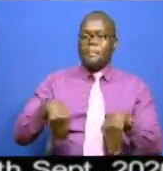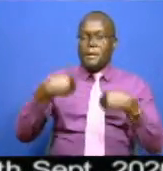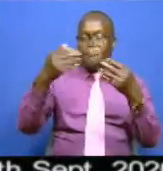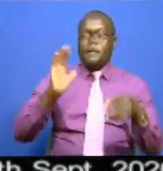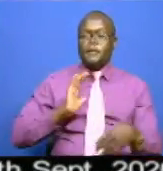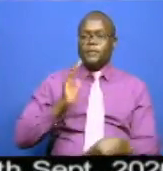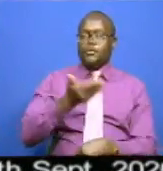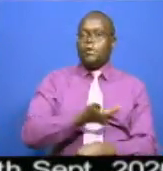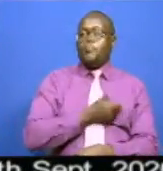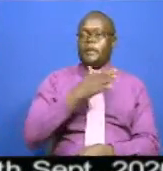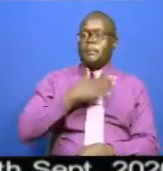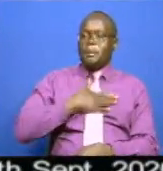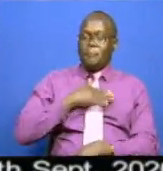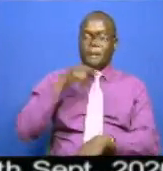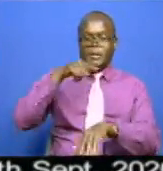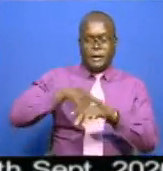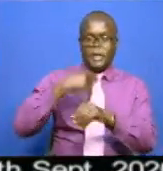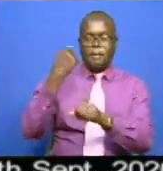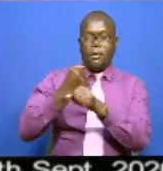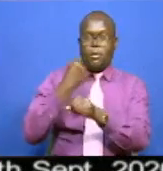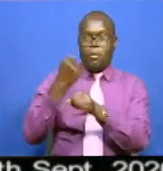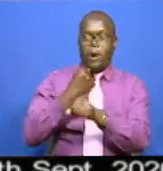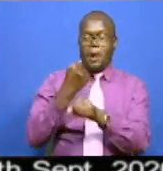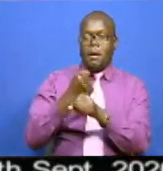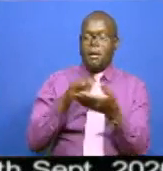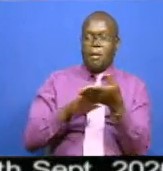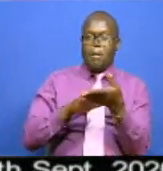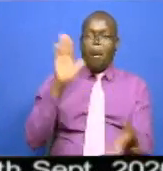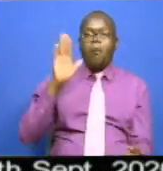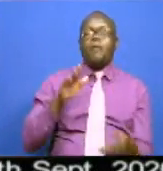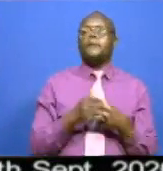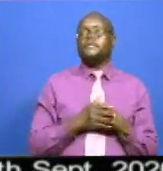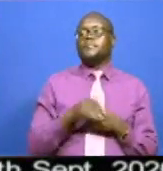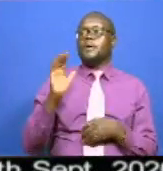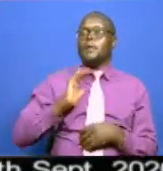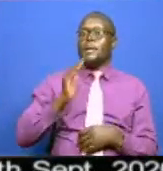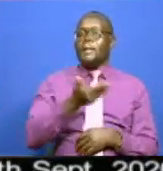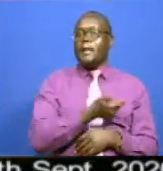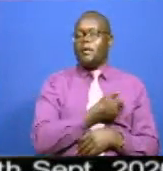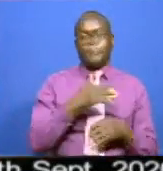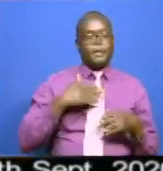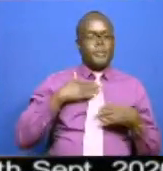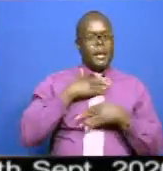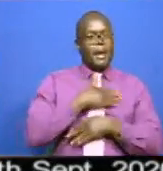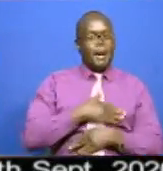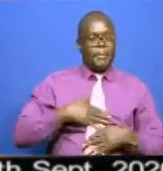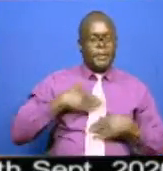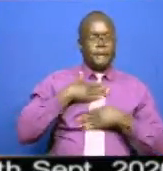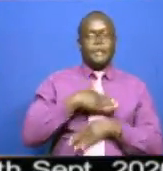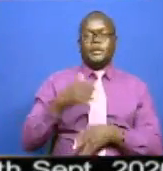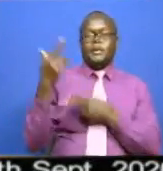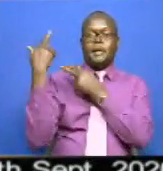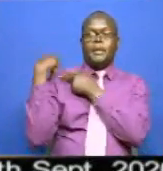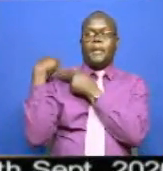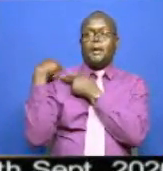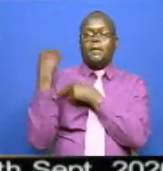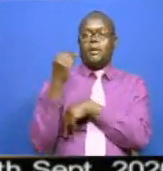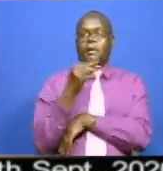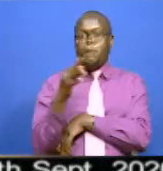in the execution of its mandate. Further, the committee appreciates the role